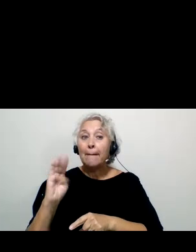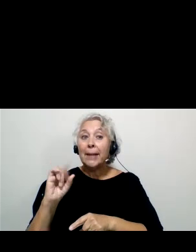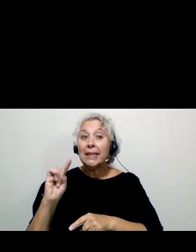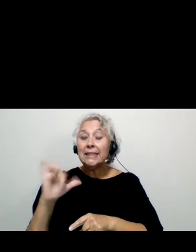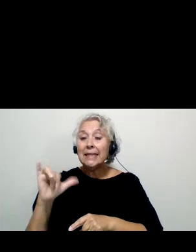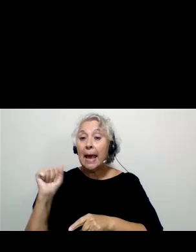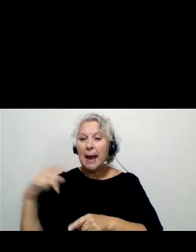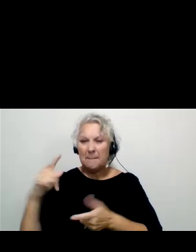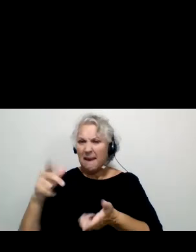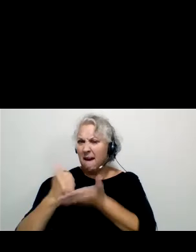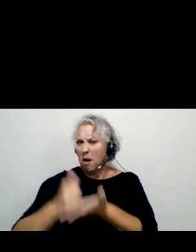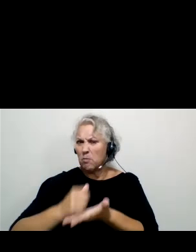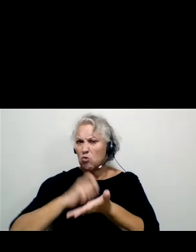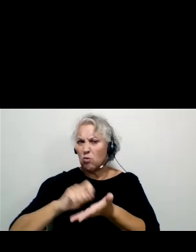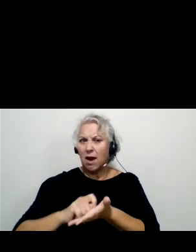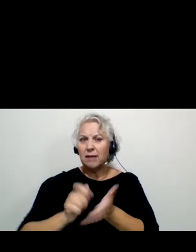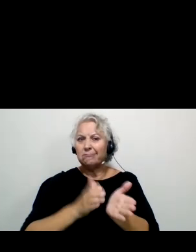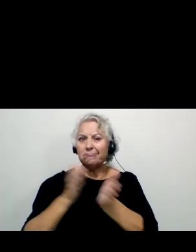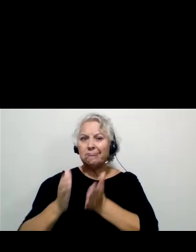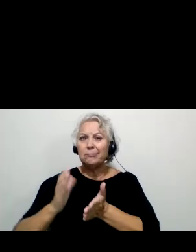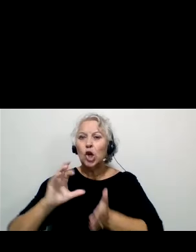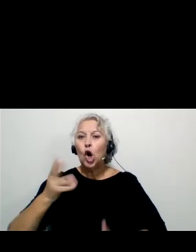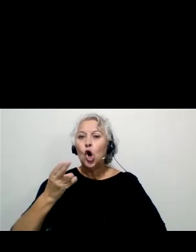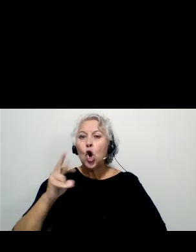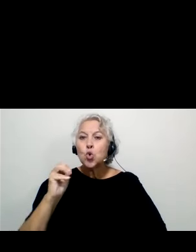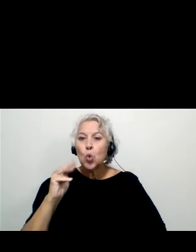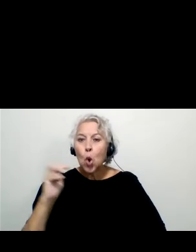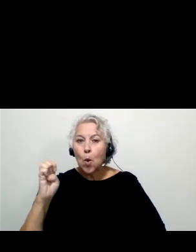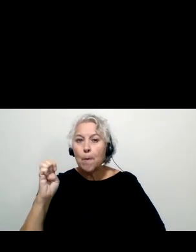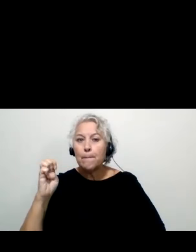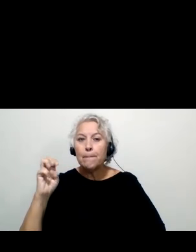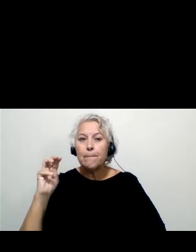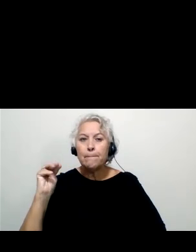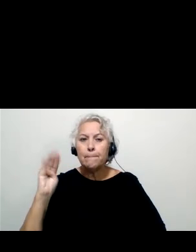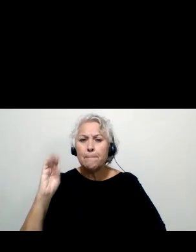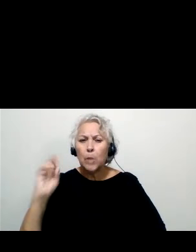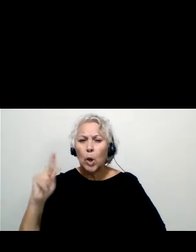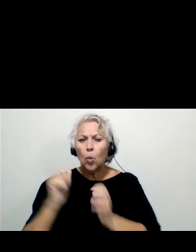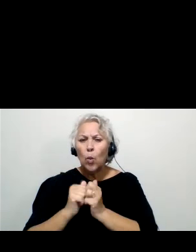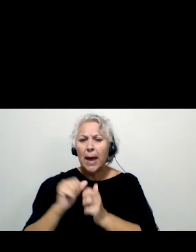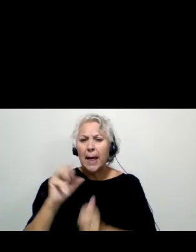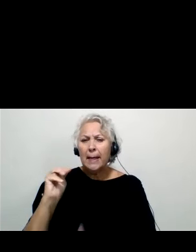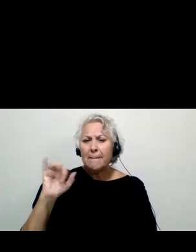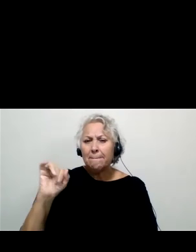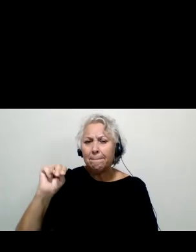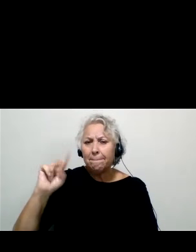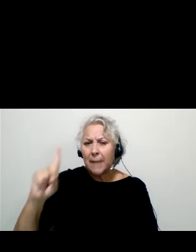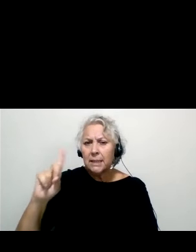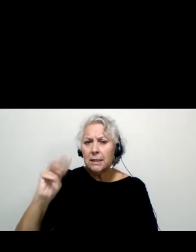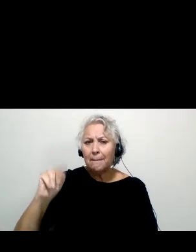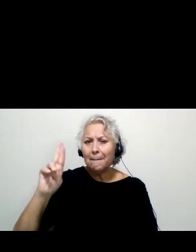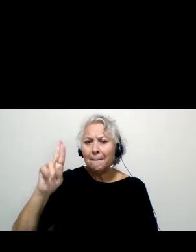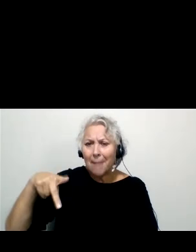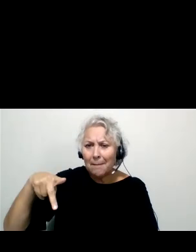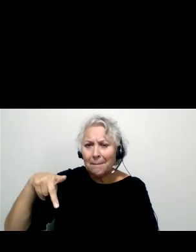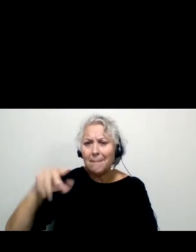write. There's a Chromebook with Mind Mup app that is another